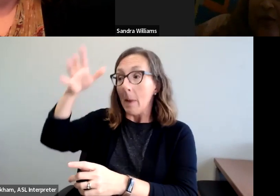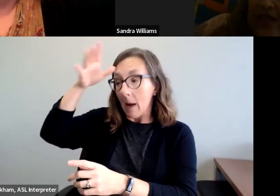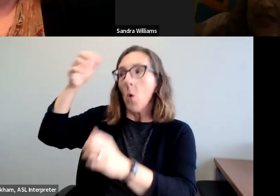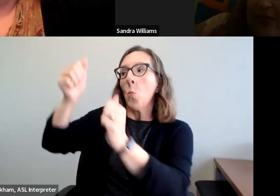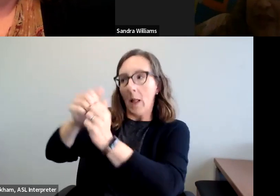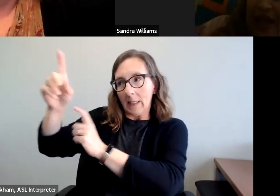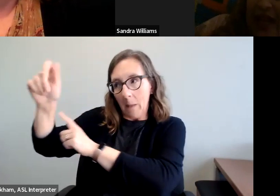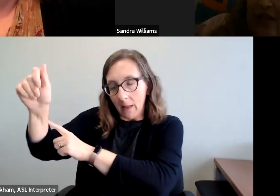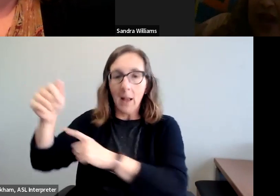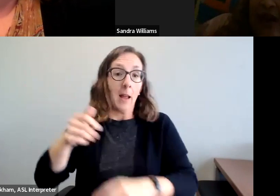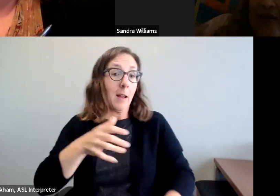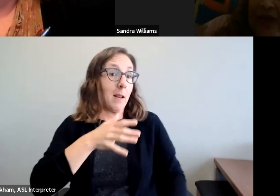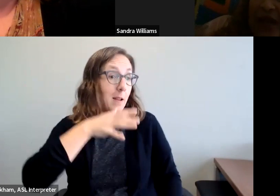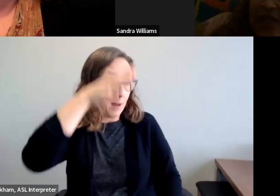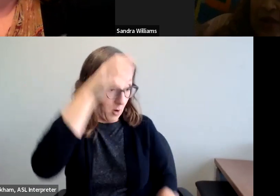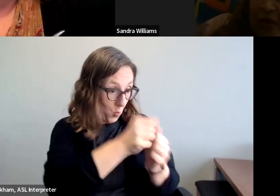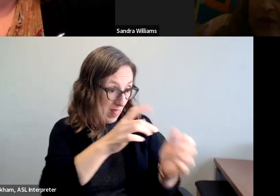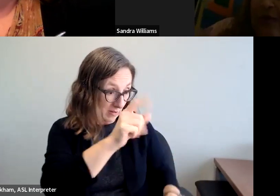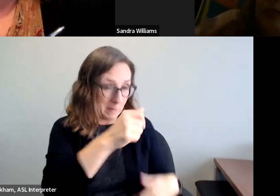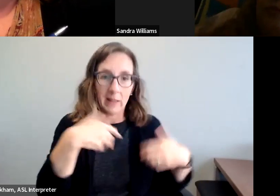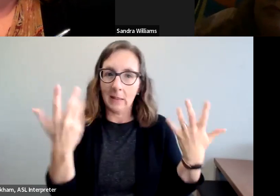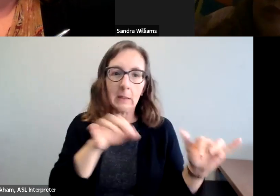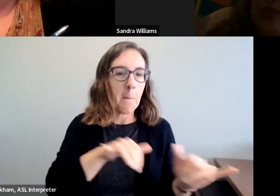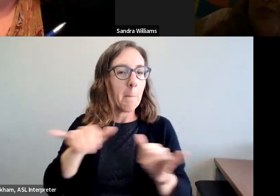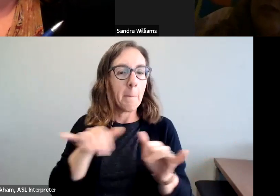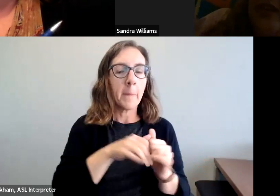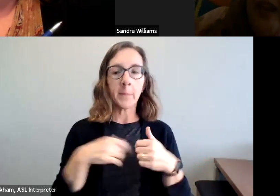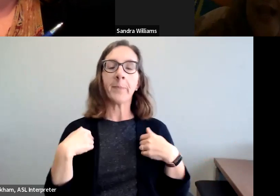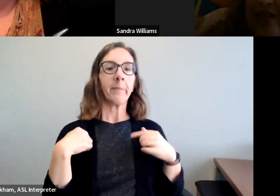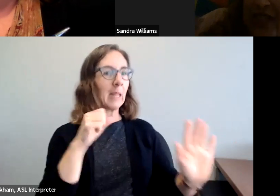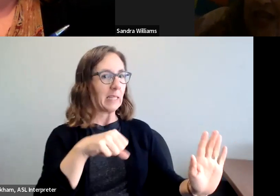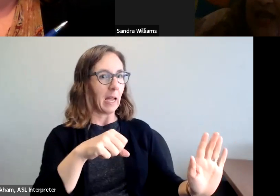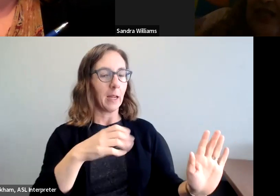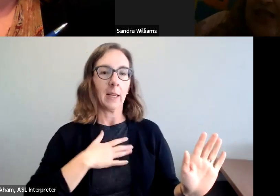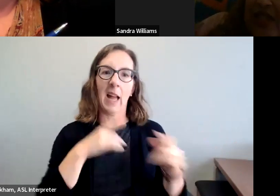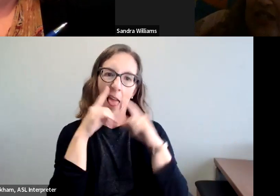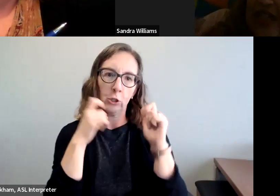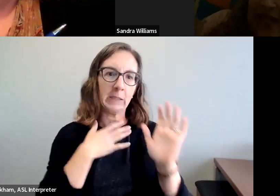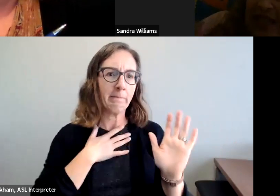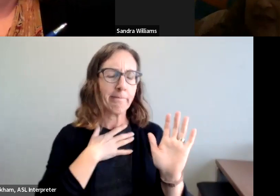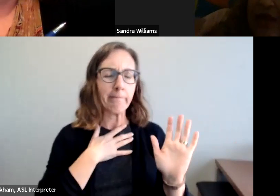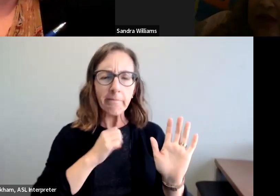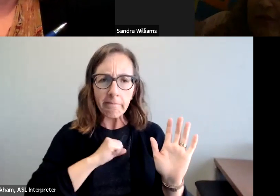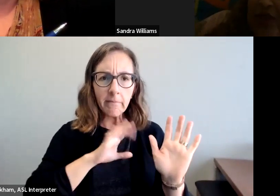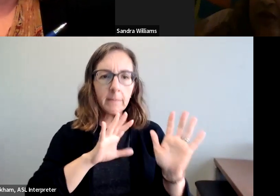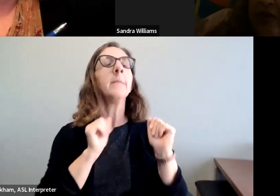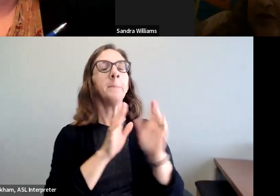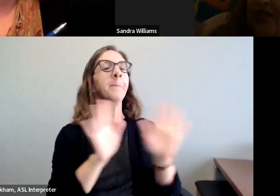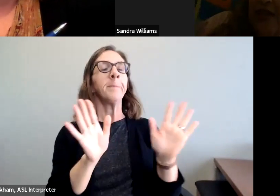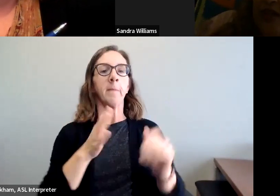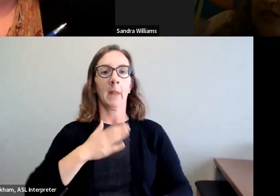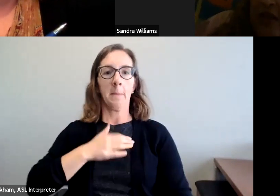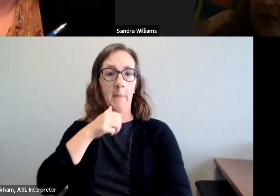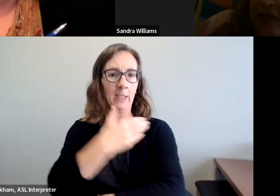a parent with a disability and you have children, I'm so sorry, allergies, such needs. And my daughter